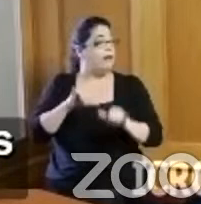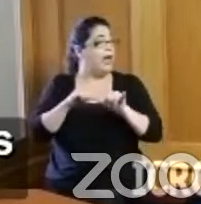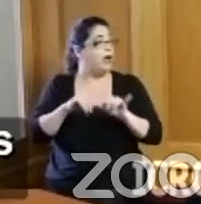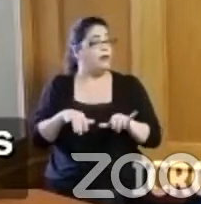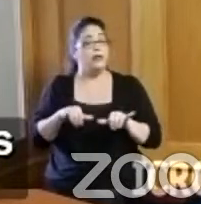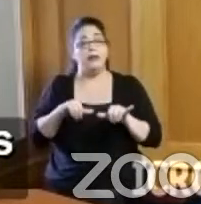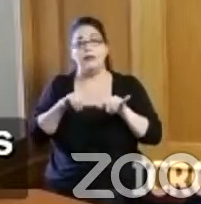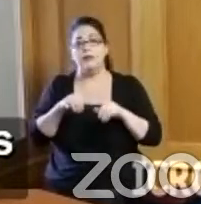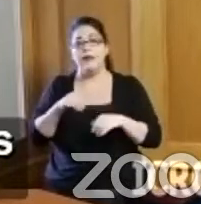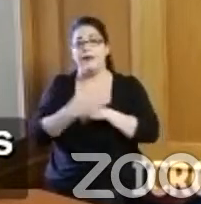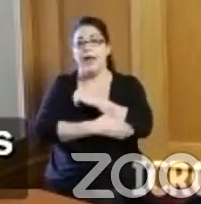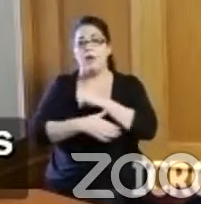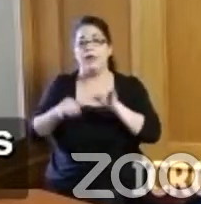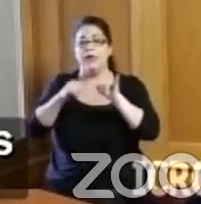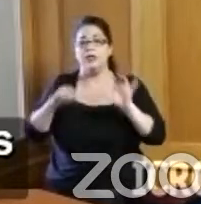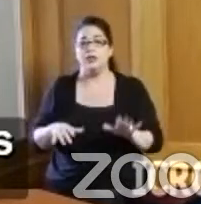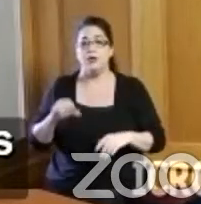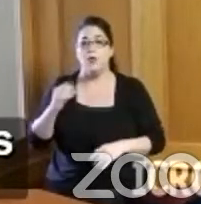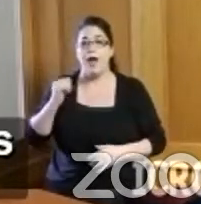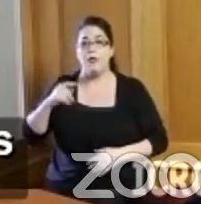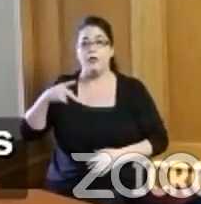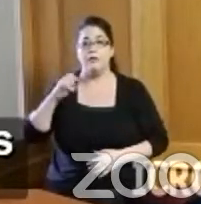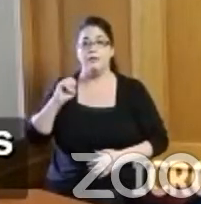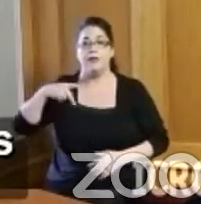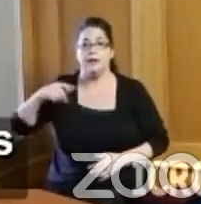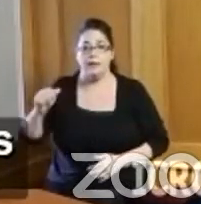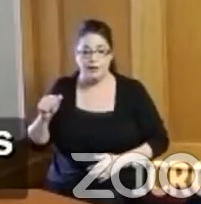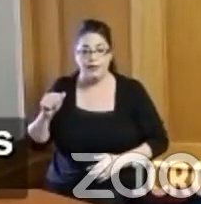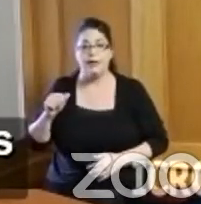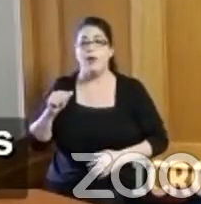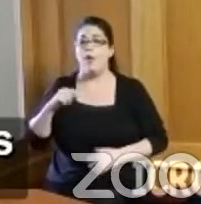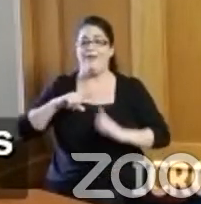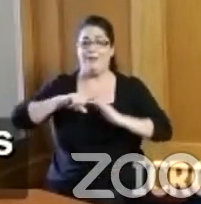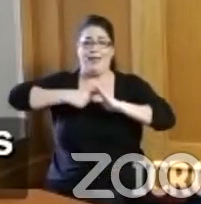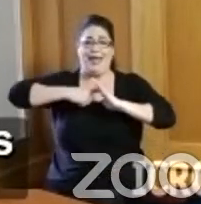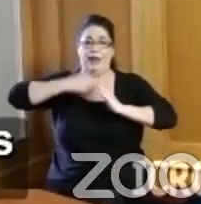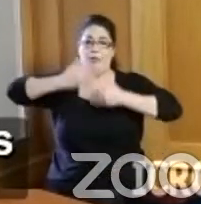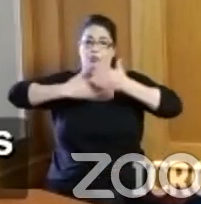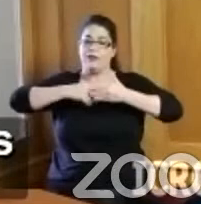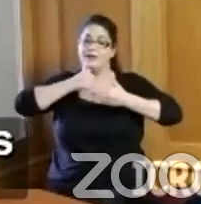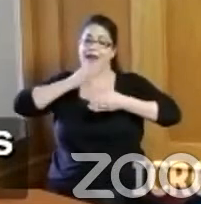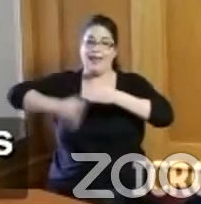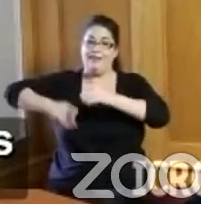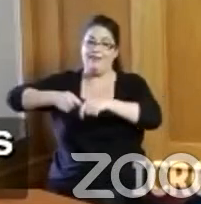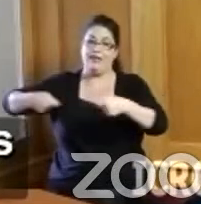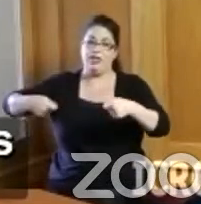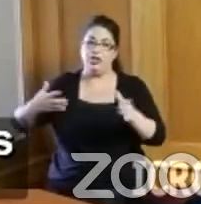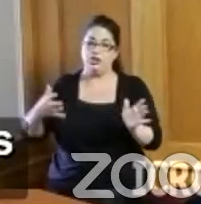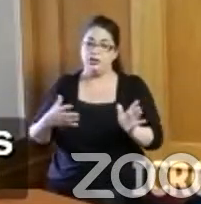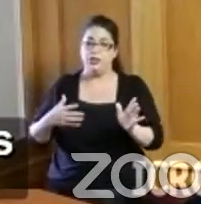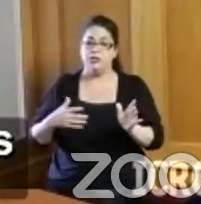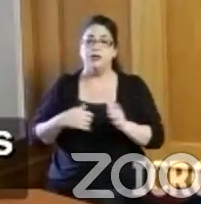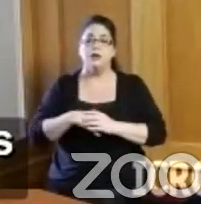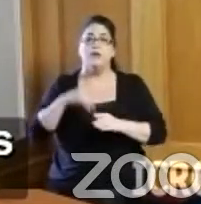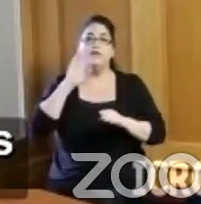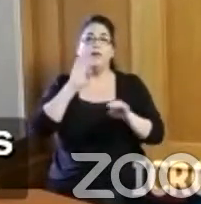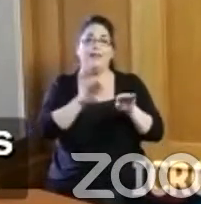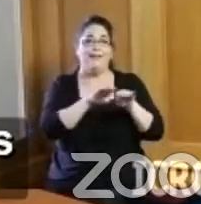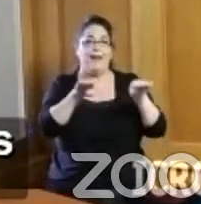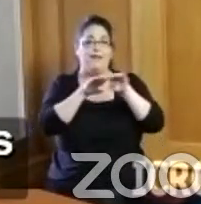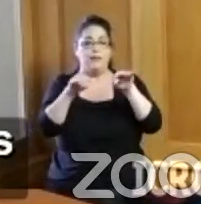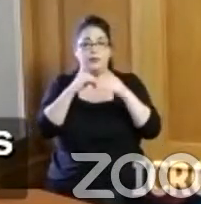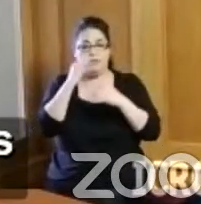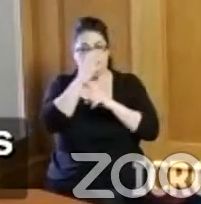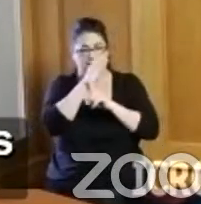Army Corps of Engineers, the Ohio EPA. We're at the beginning of this process, not at the end of this process, in terms of the level of